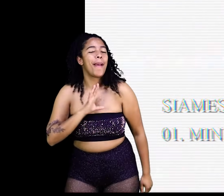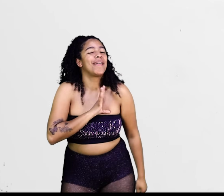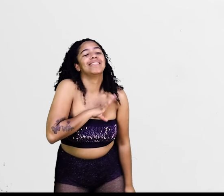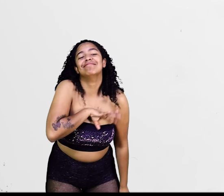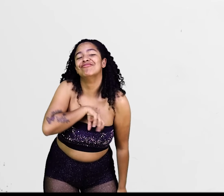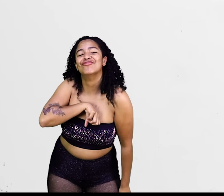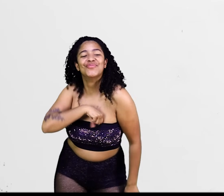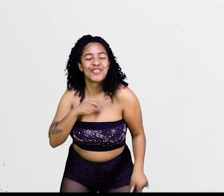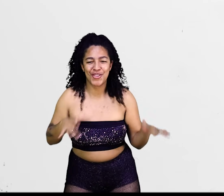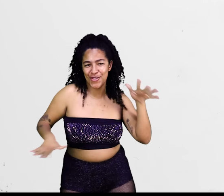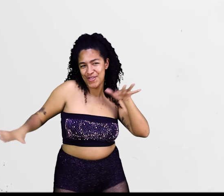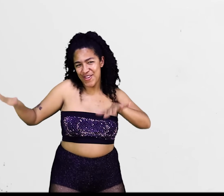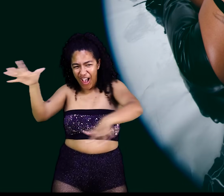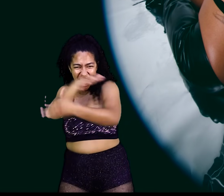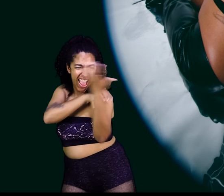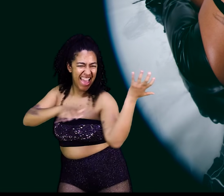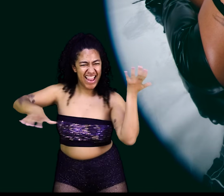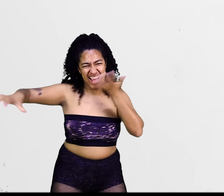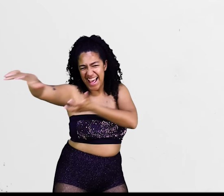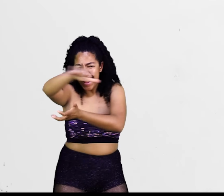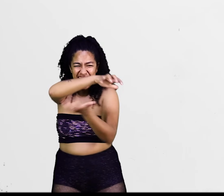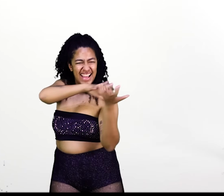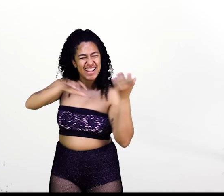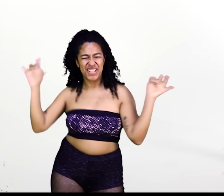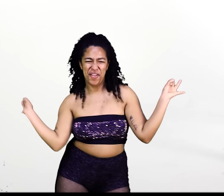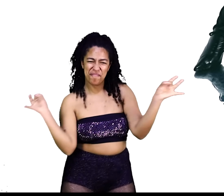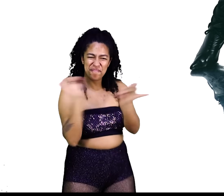deixa o amor me levar. Tô pronta pro